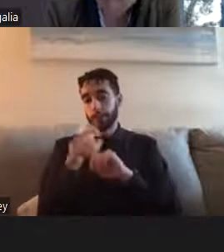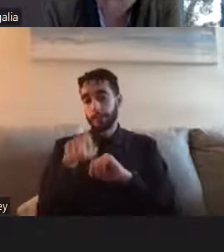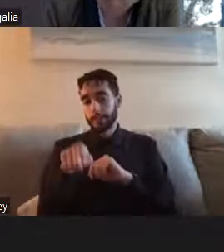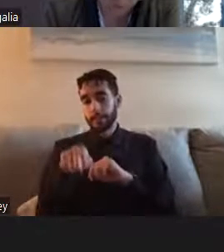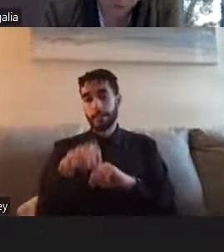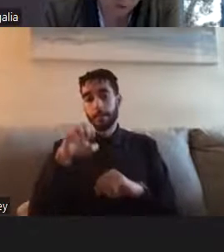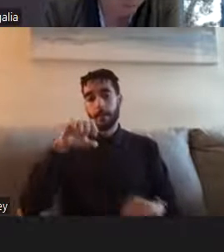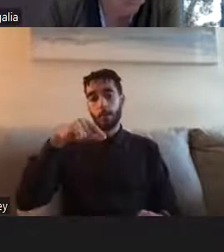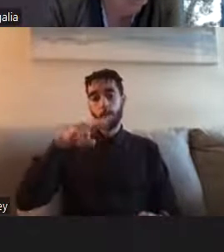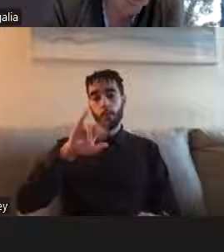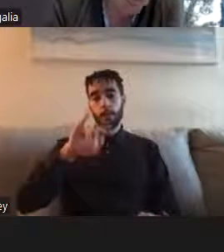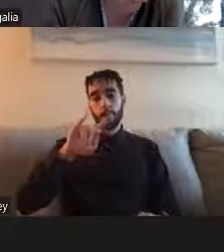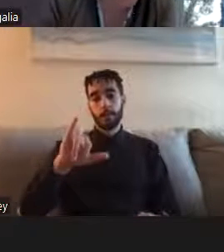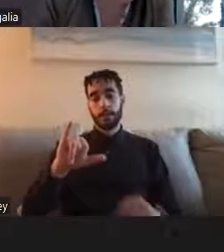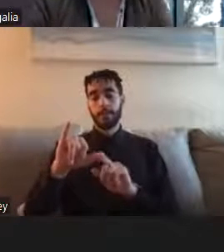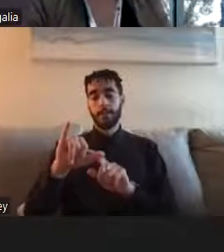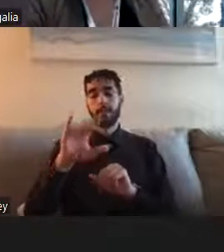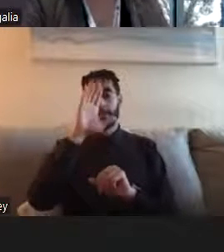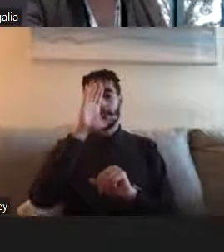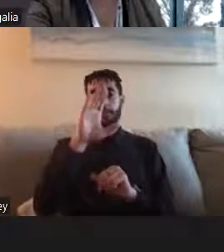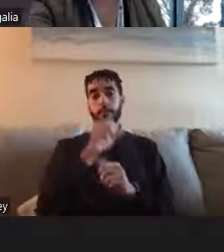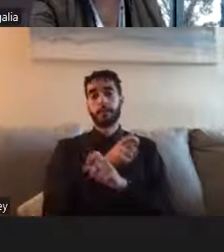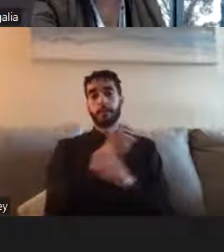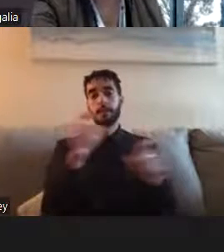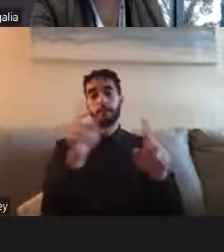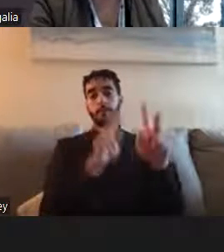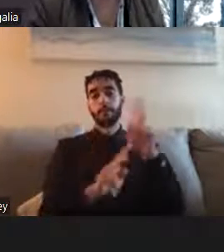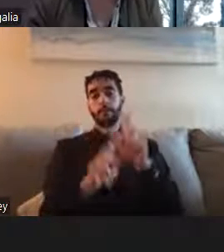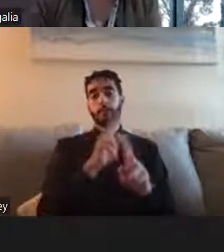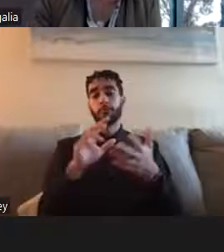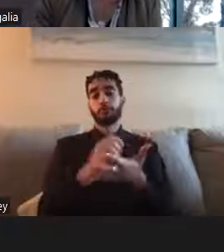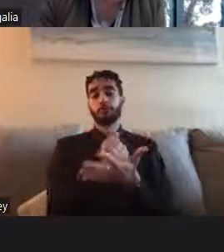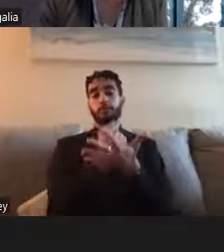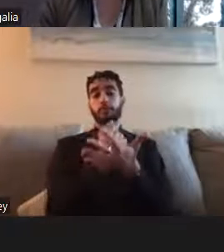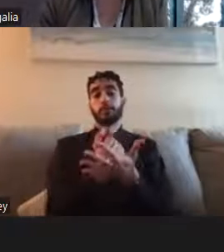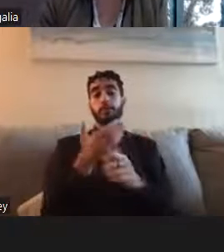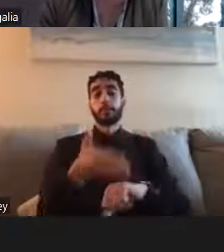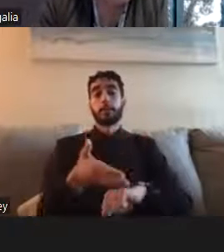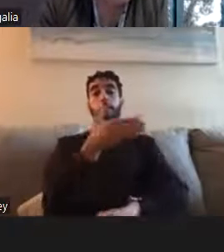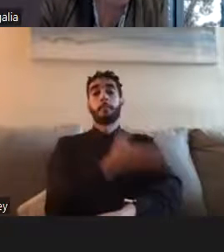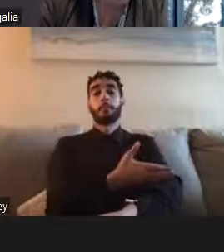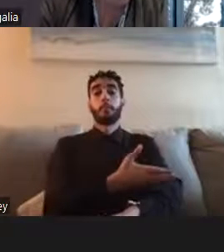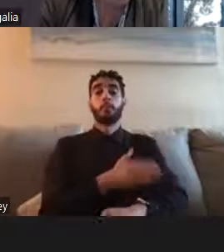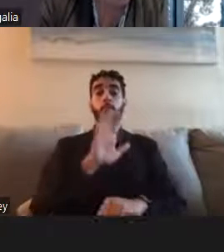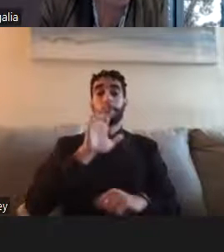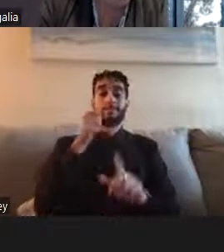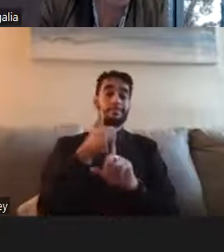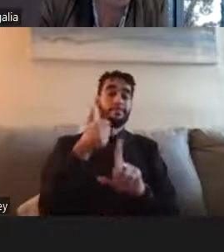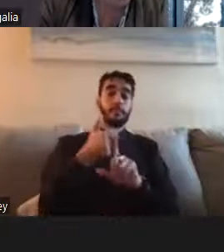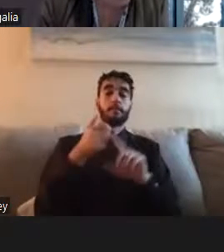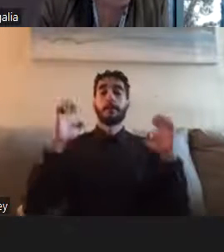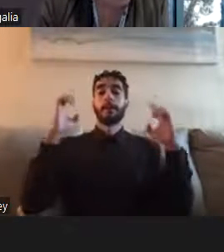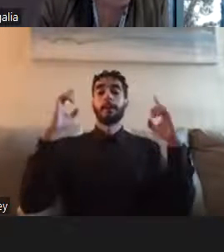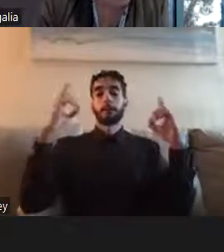equity is giving folks a chance to advance themselves on an academic level as well, so that they